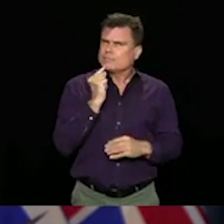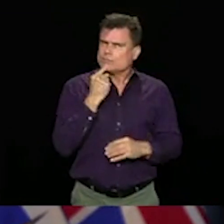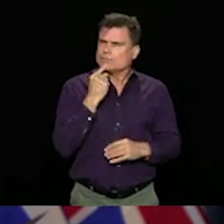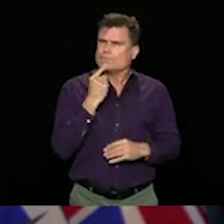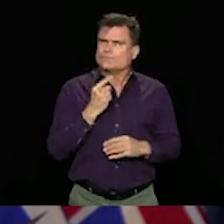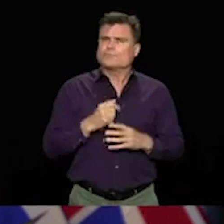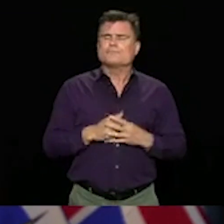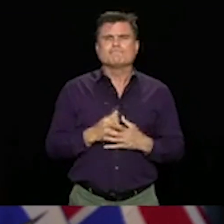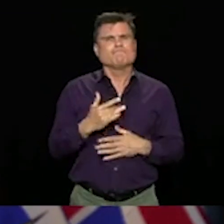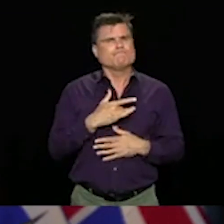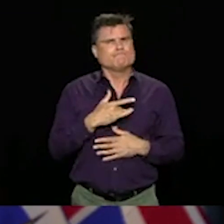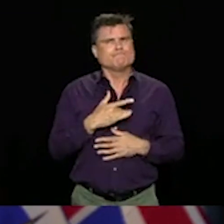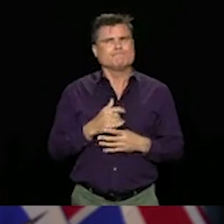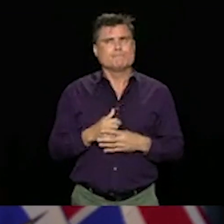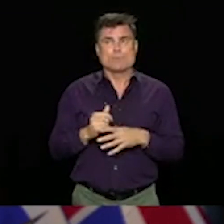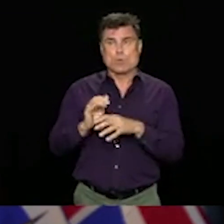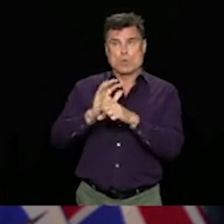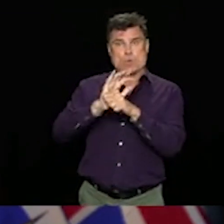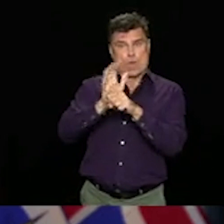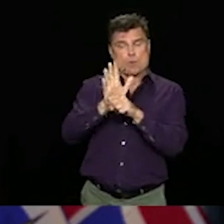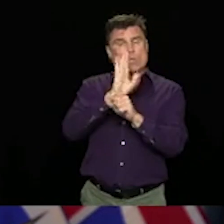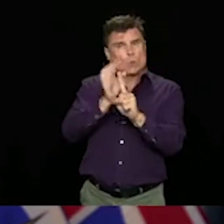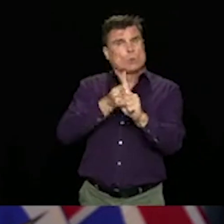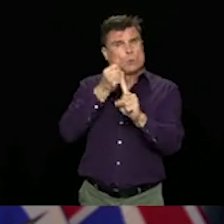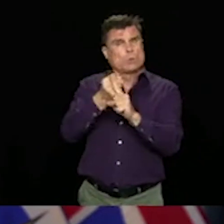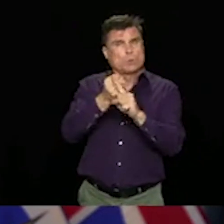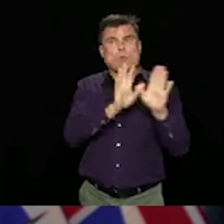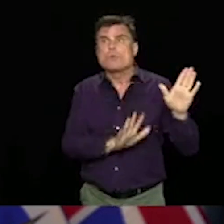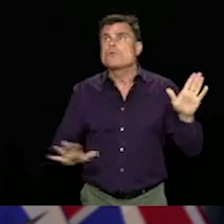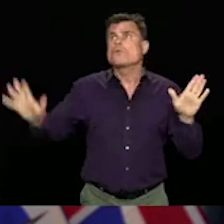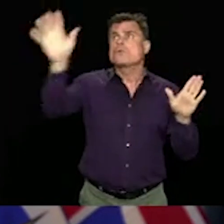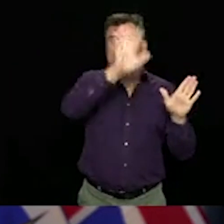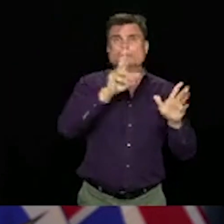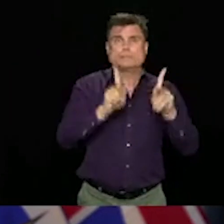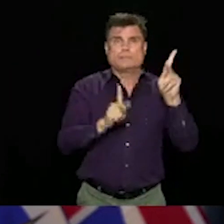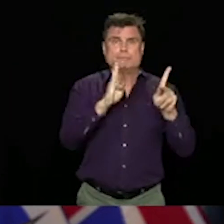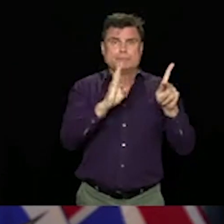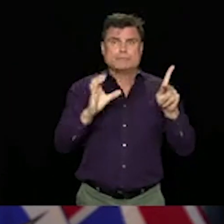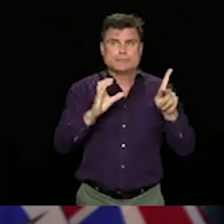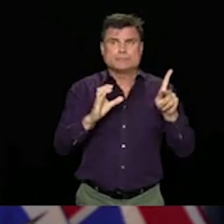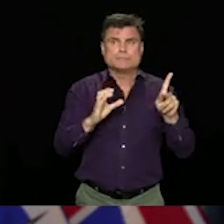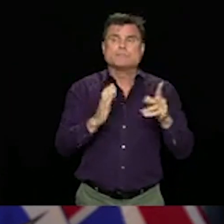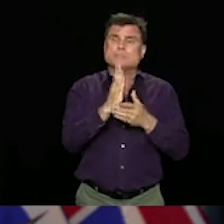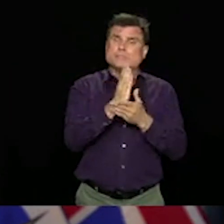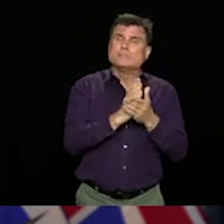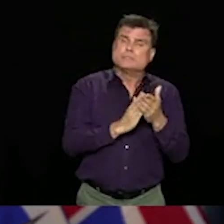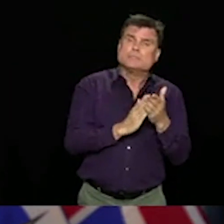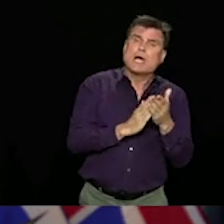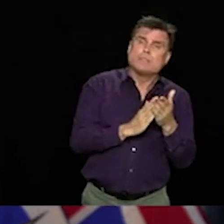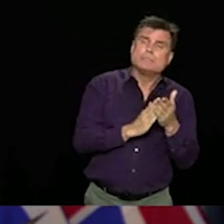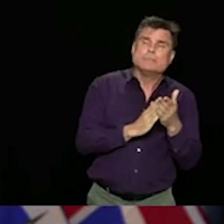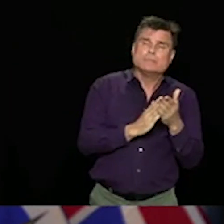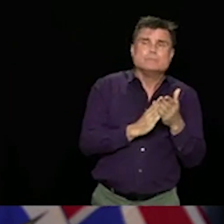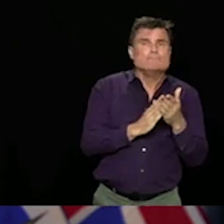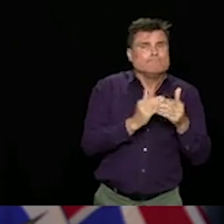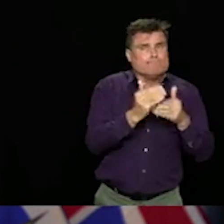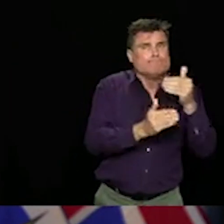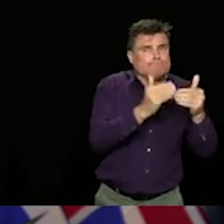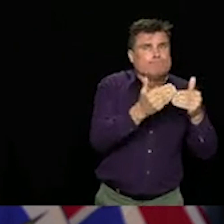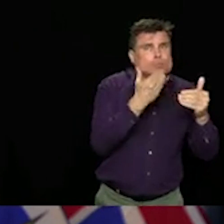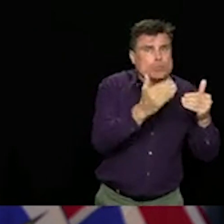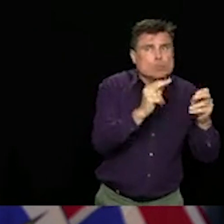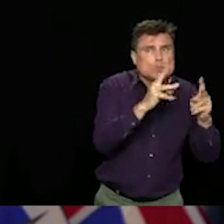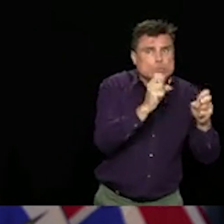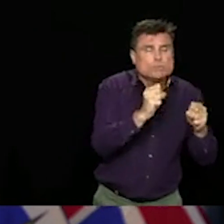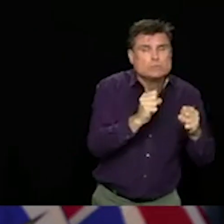COVID-19 on people across British Columbia, both positive and negative impacts. And we have seen people